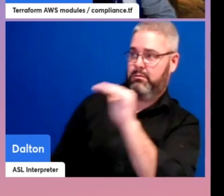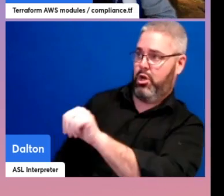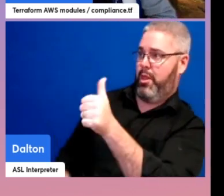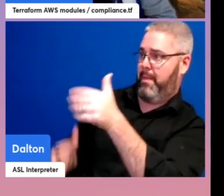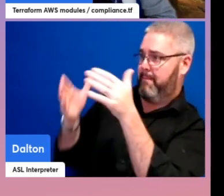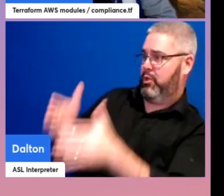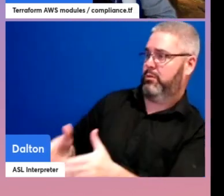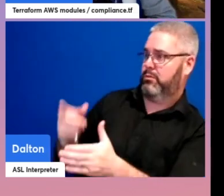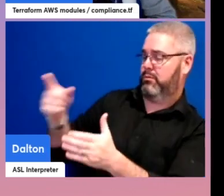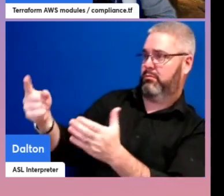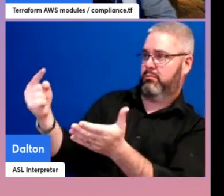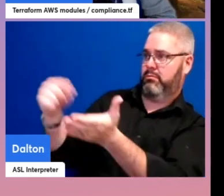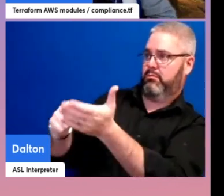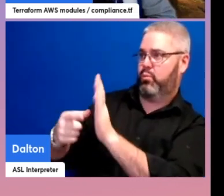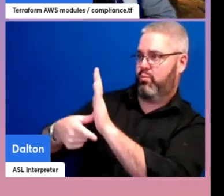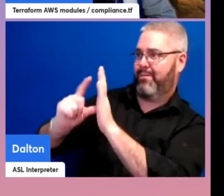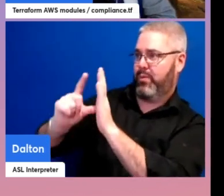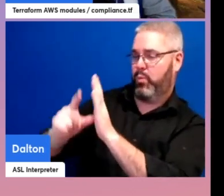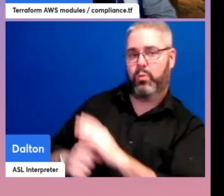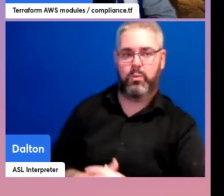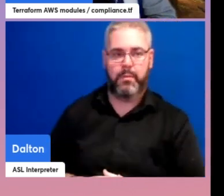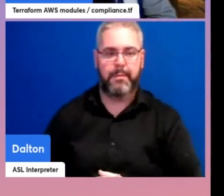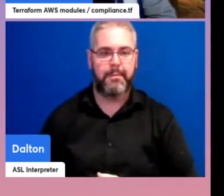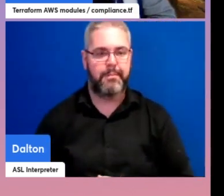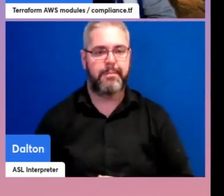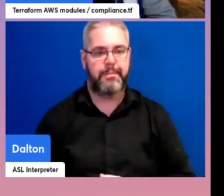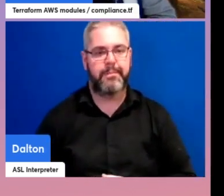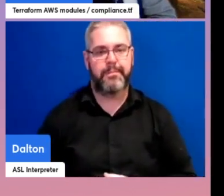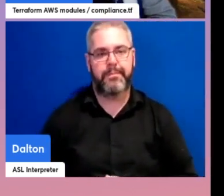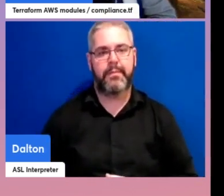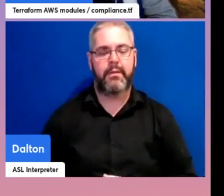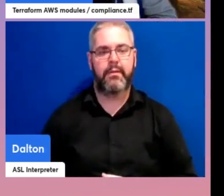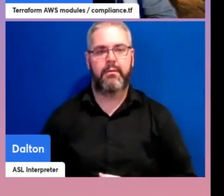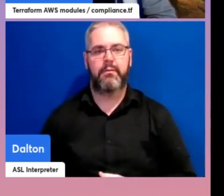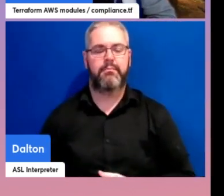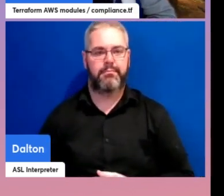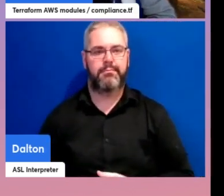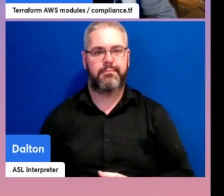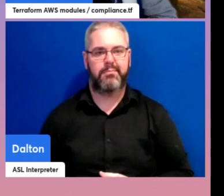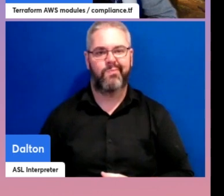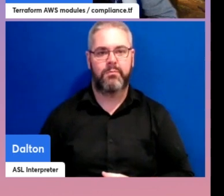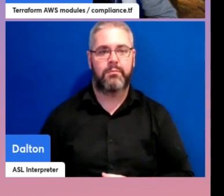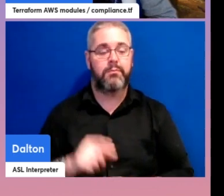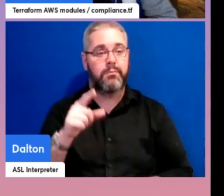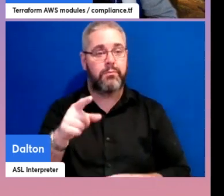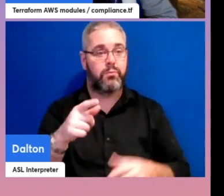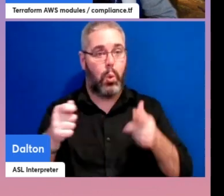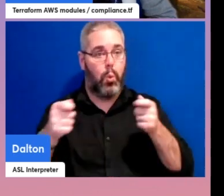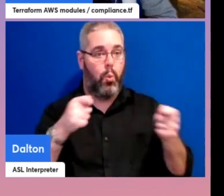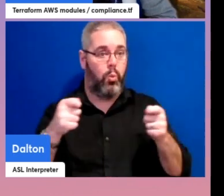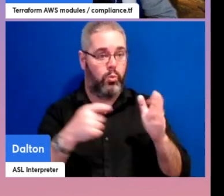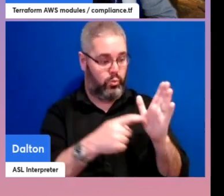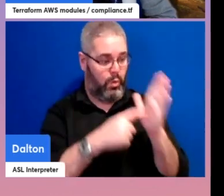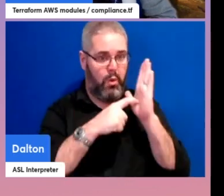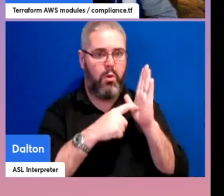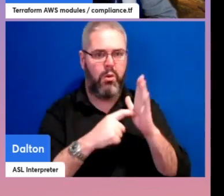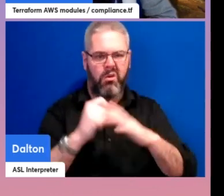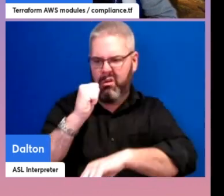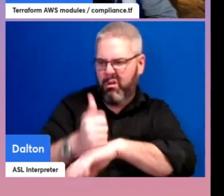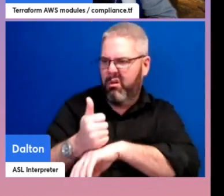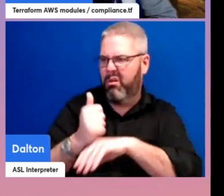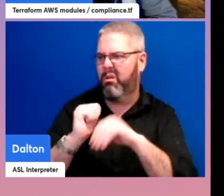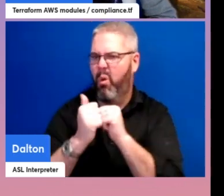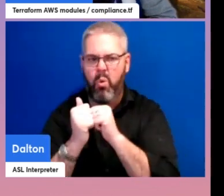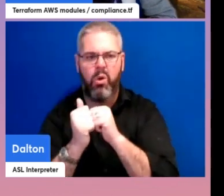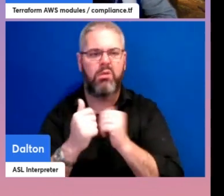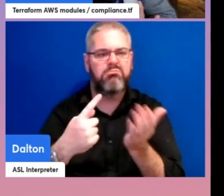not fix, to review it. Let's think about how to implement required controls, because, well, this is a talk about